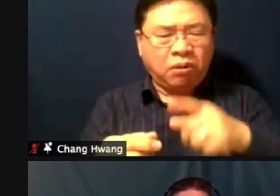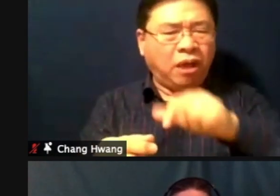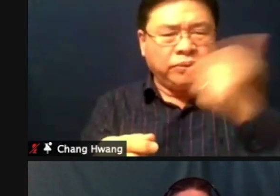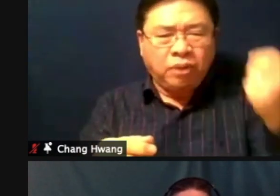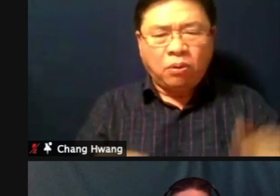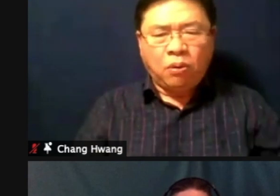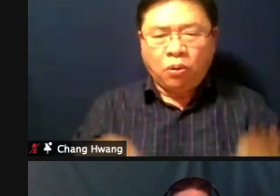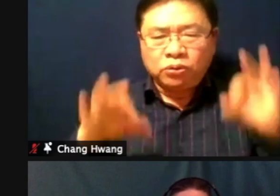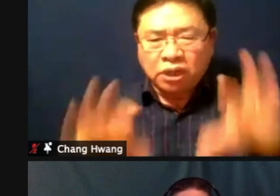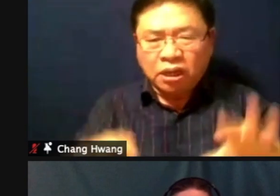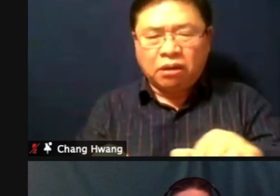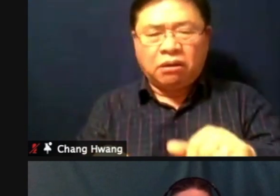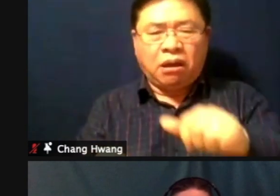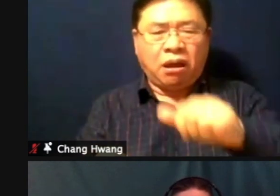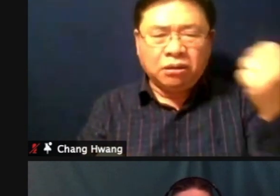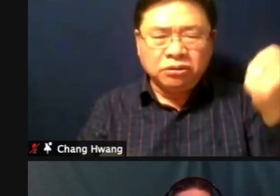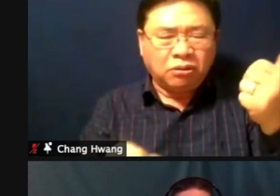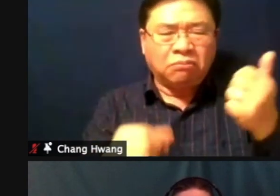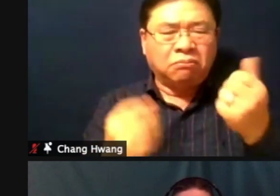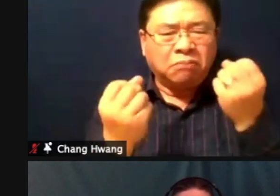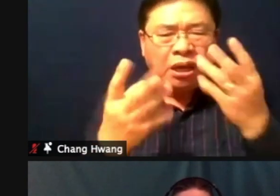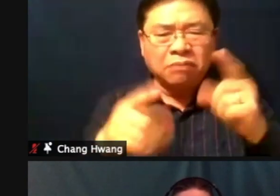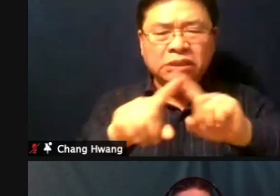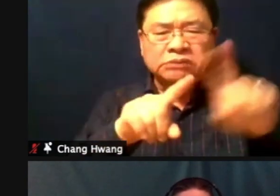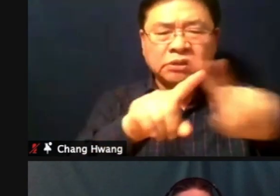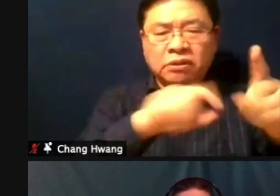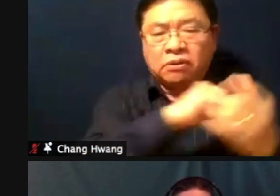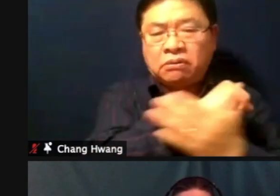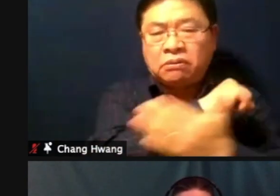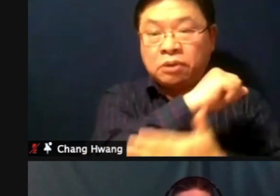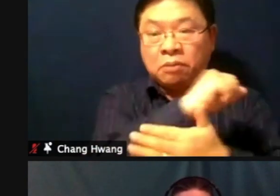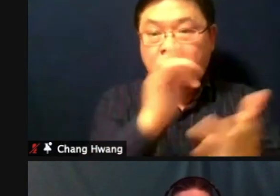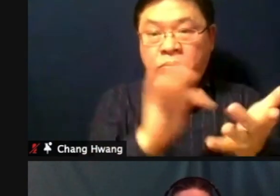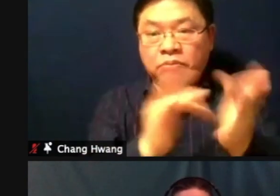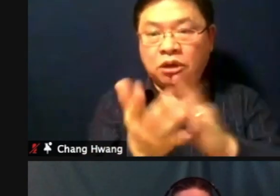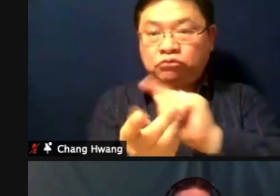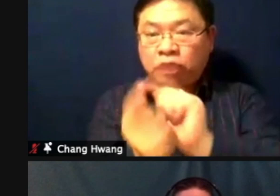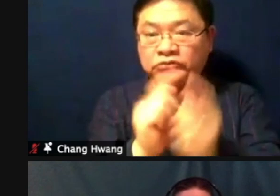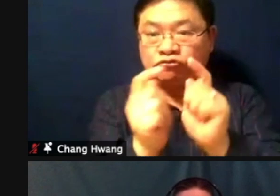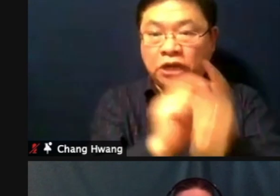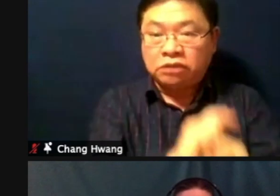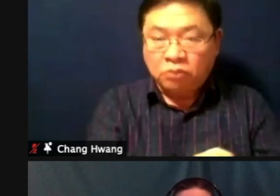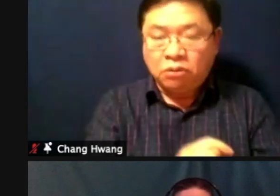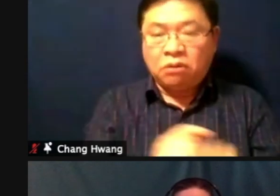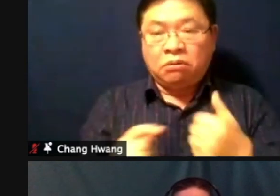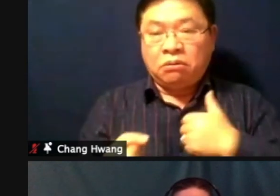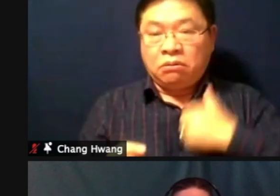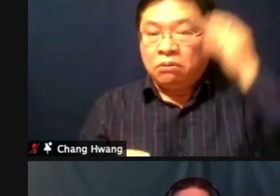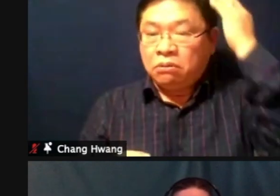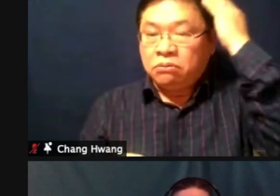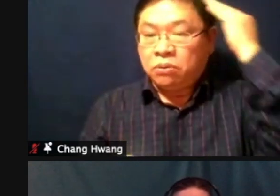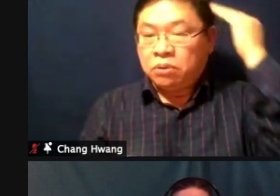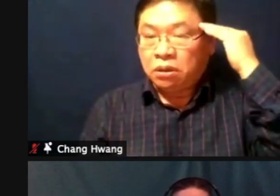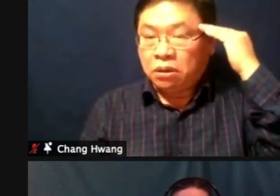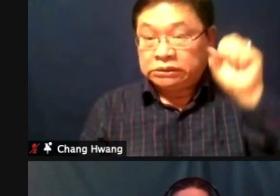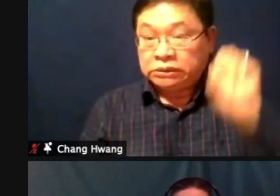America over time. Australia has also attempted to do translations into sign language for Bible